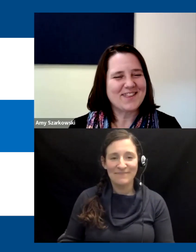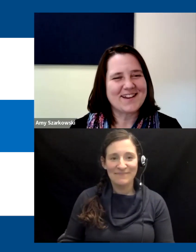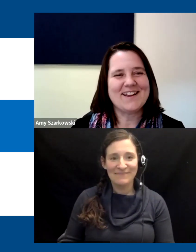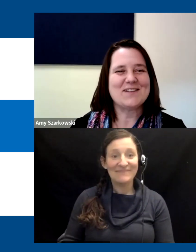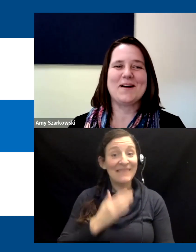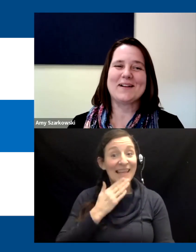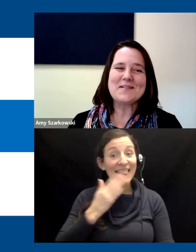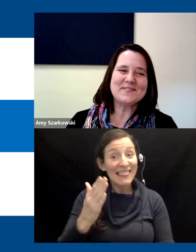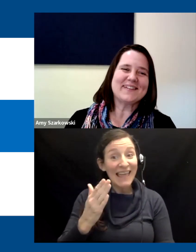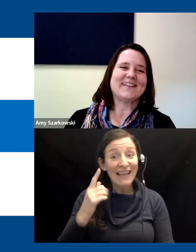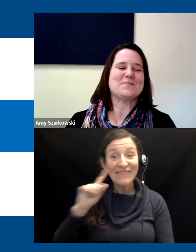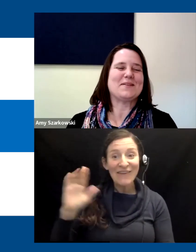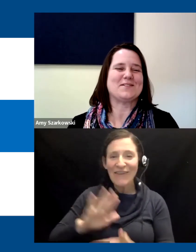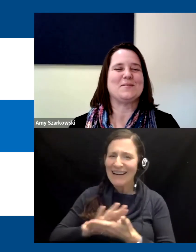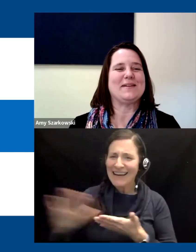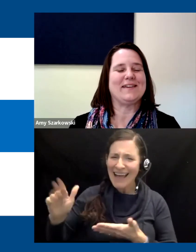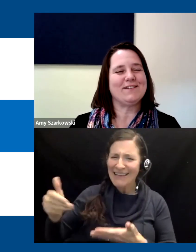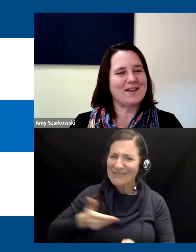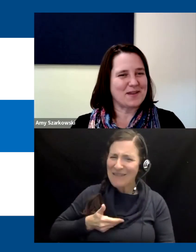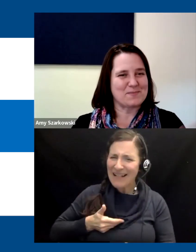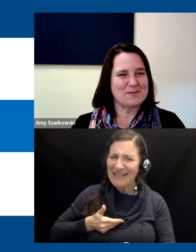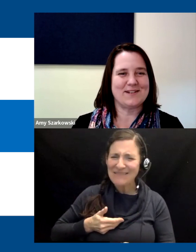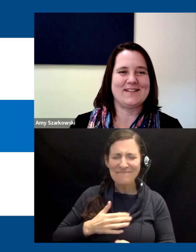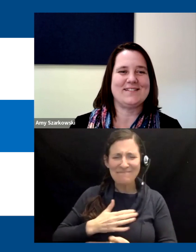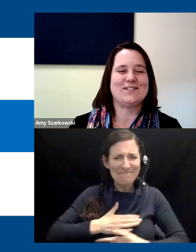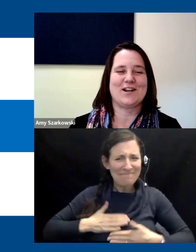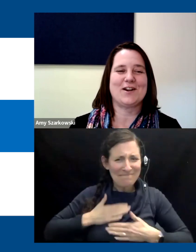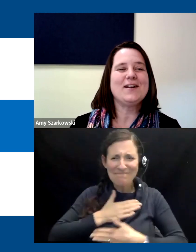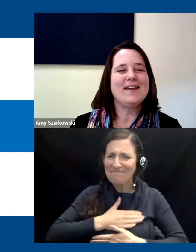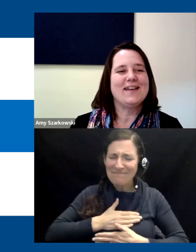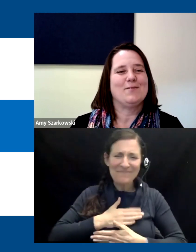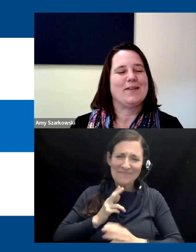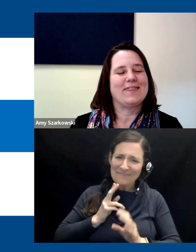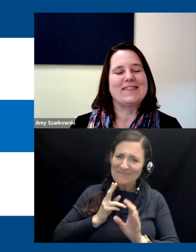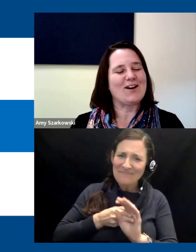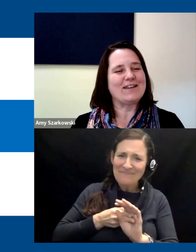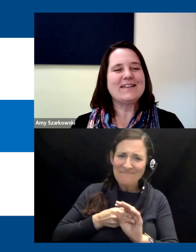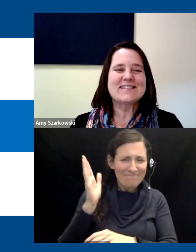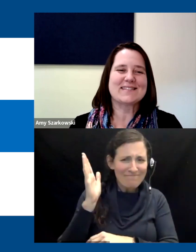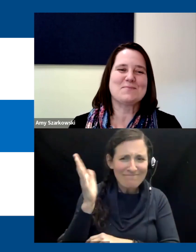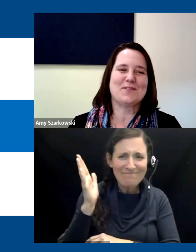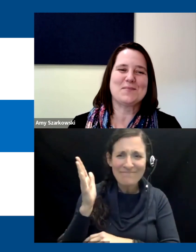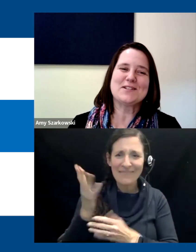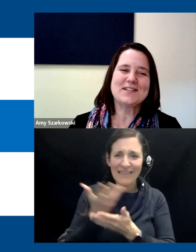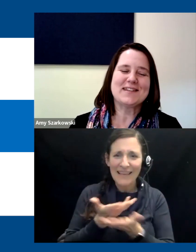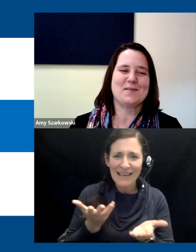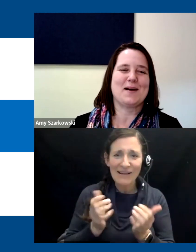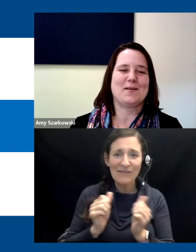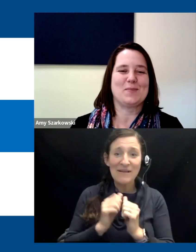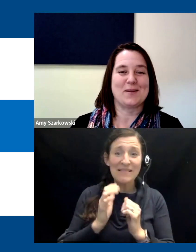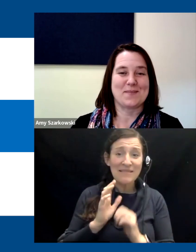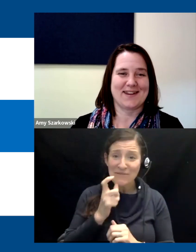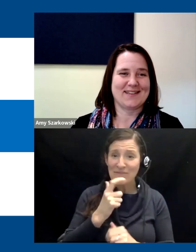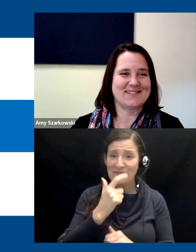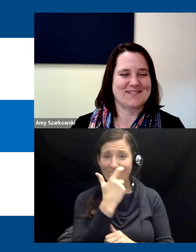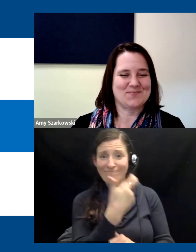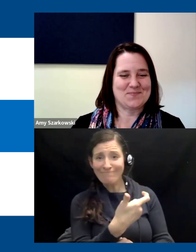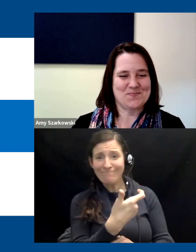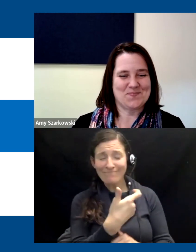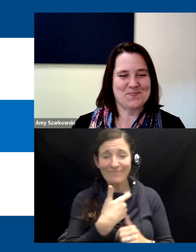Thank you for that kind welcome. It's a pleasure to be here and have the opportunity to share with the audience some information about